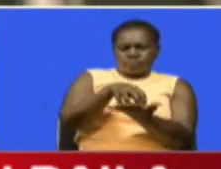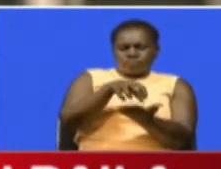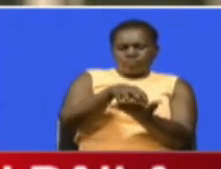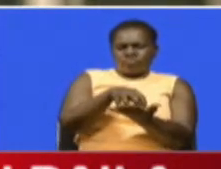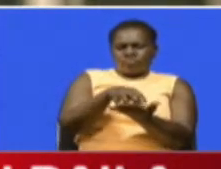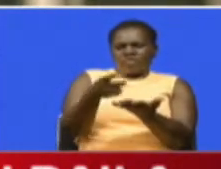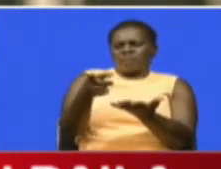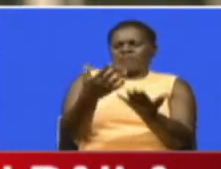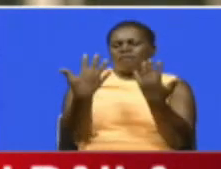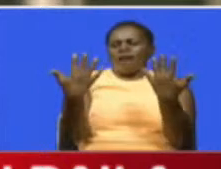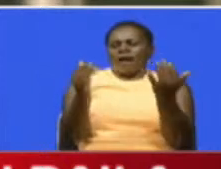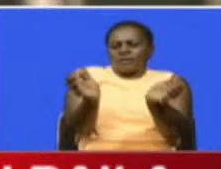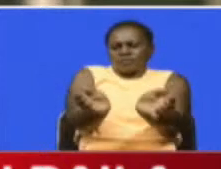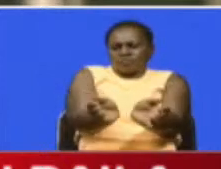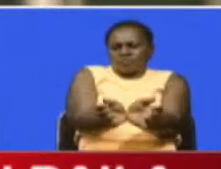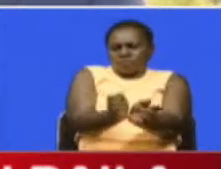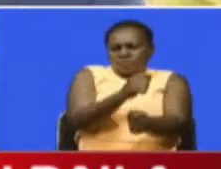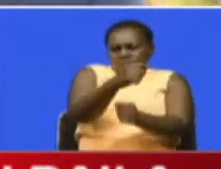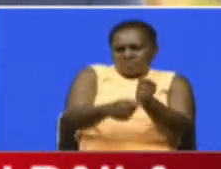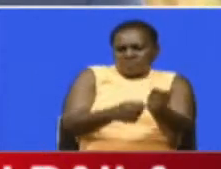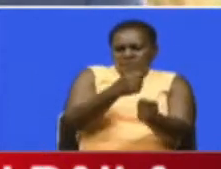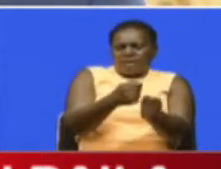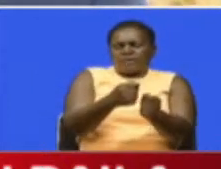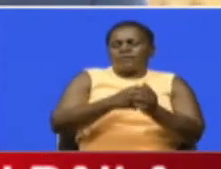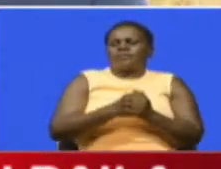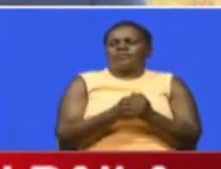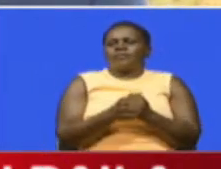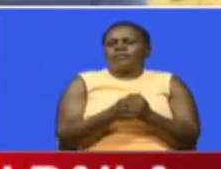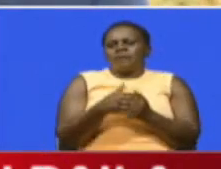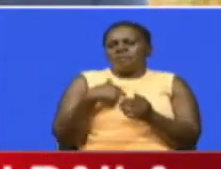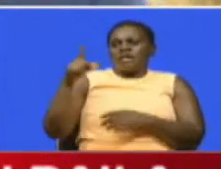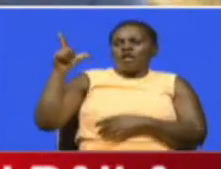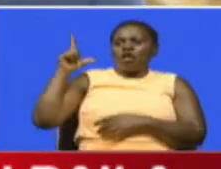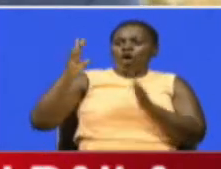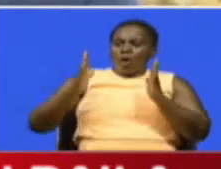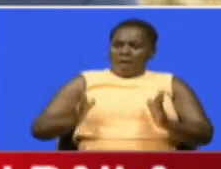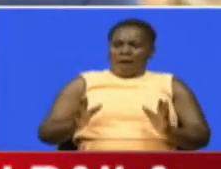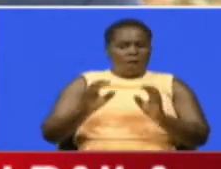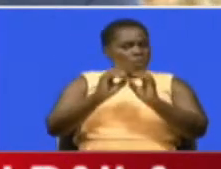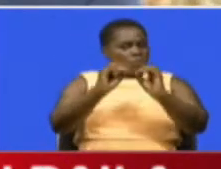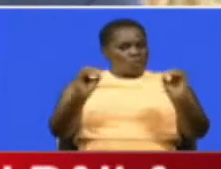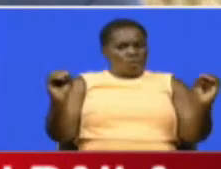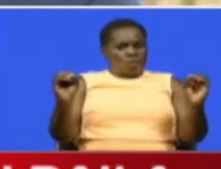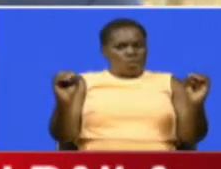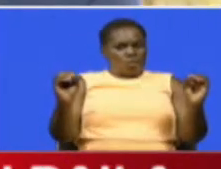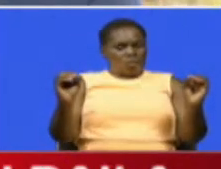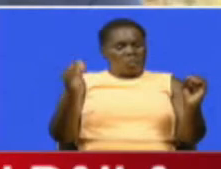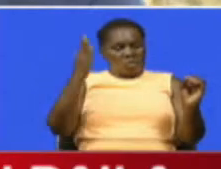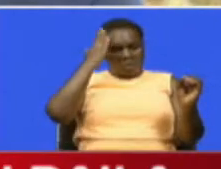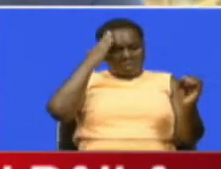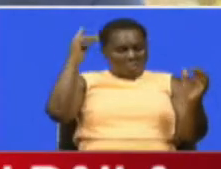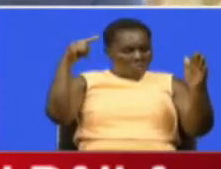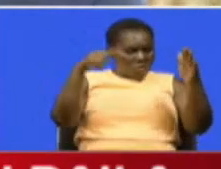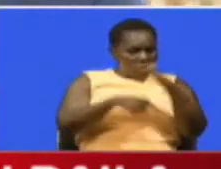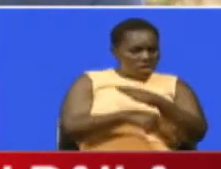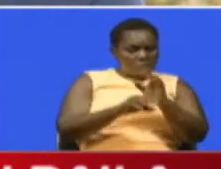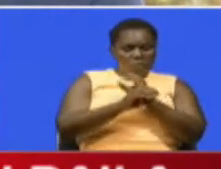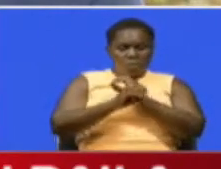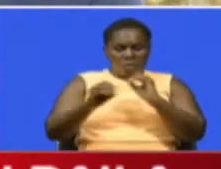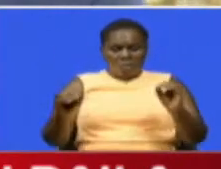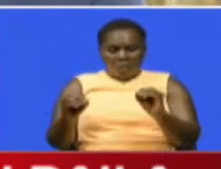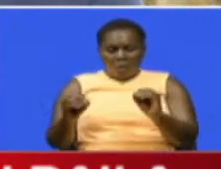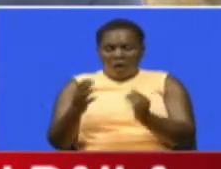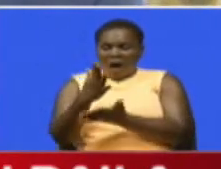their hands are tied. What are your thoughts on that? I'm not a lawyer to go into details of those half-baked